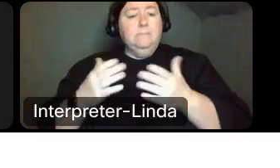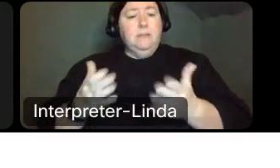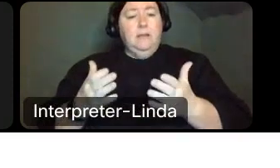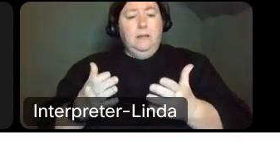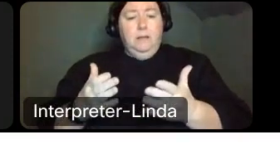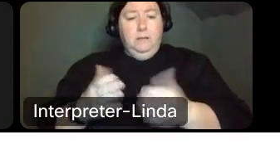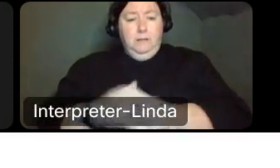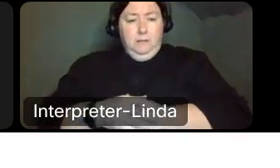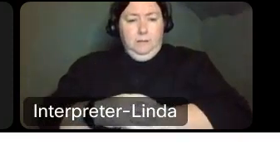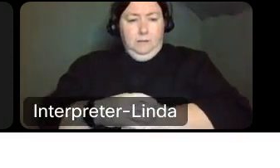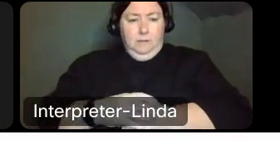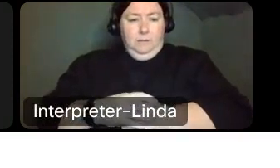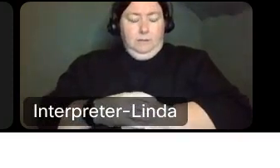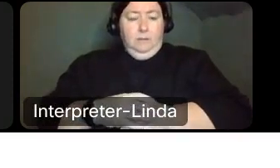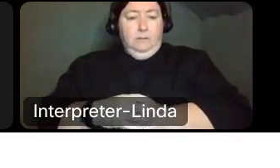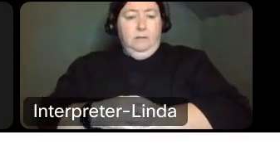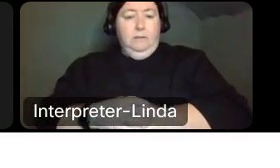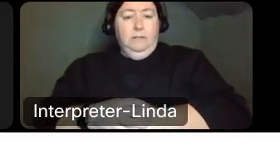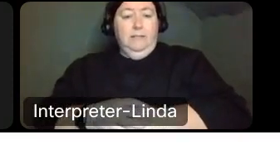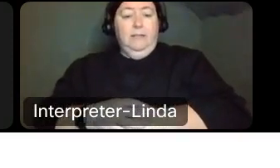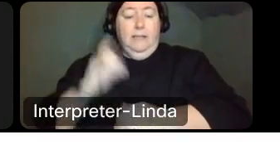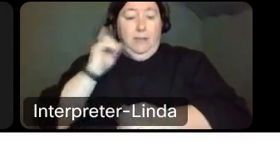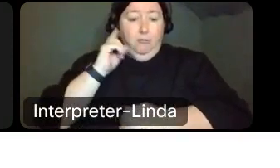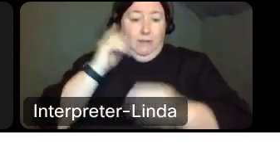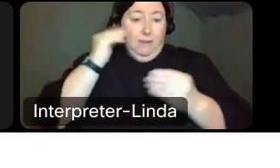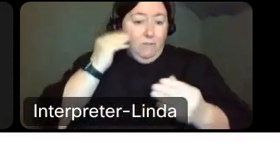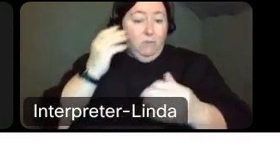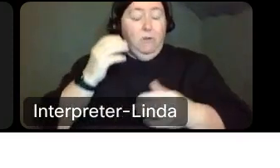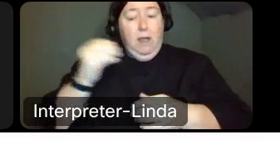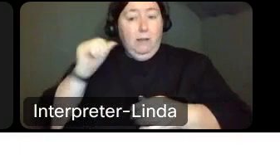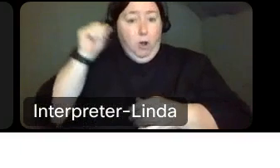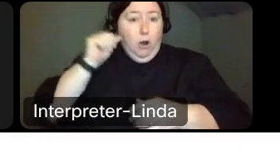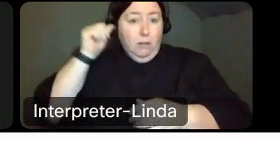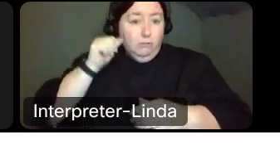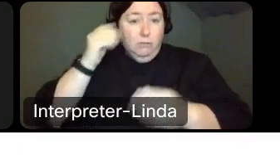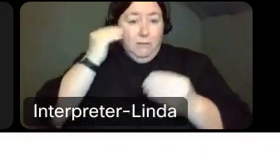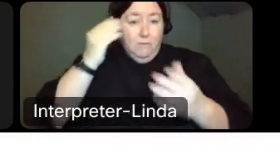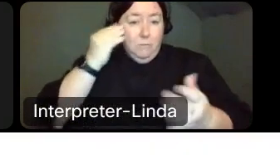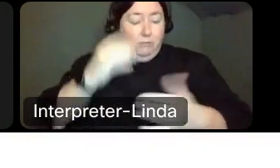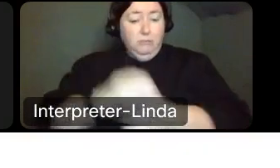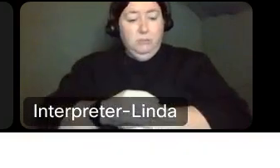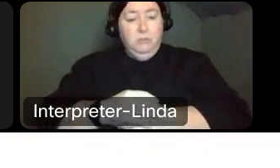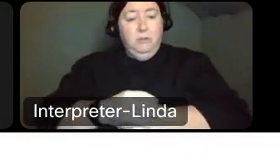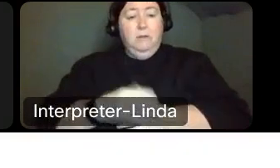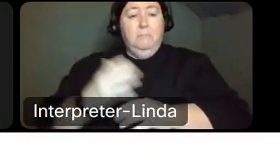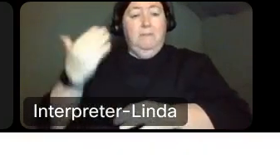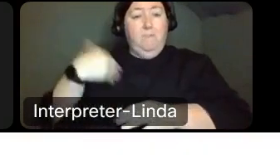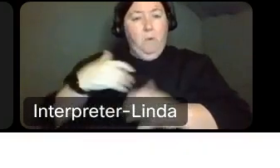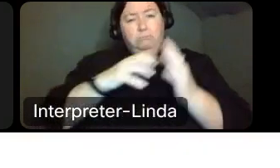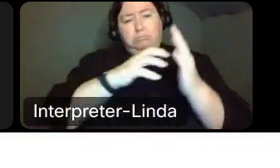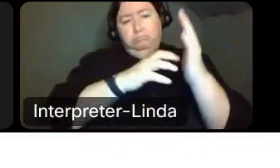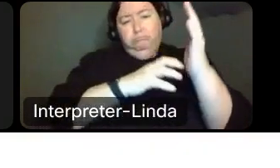Hearing info and audiological information, which is it's been, it's a bit shorter of a section than it used to be in previous